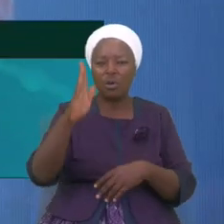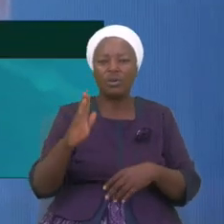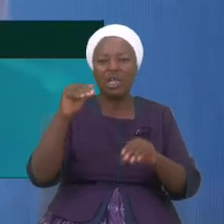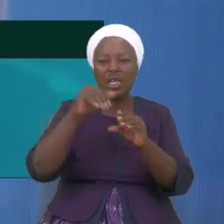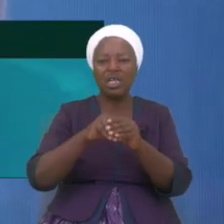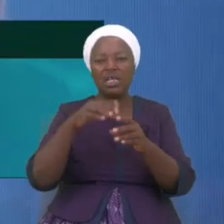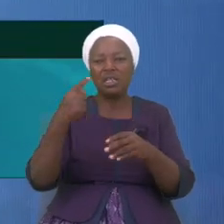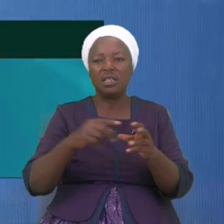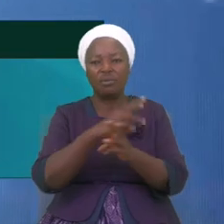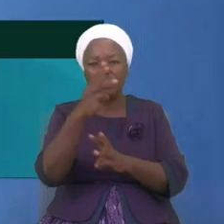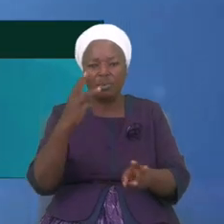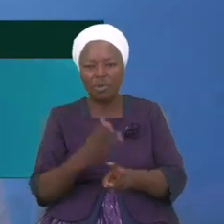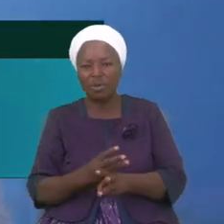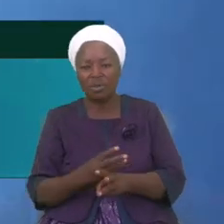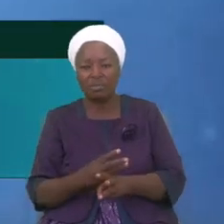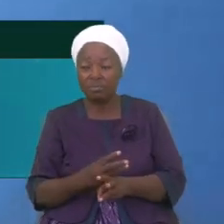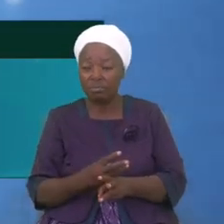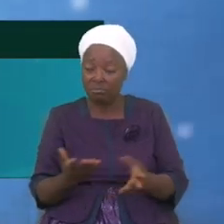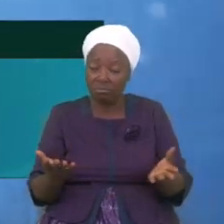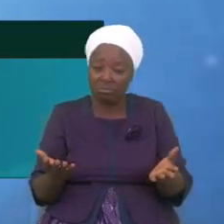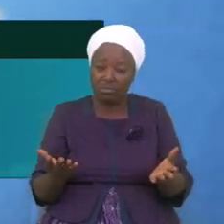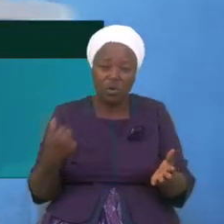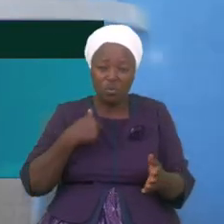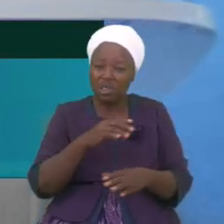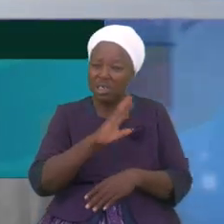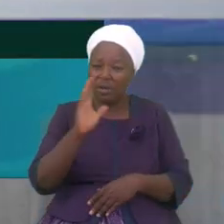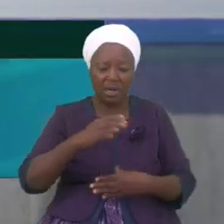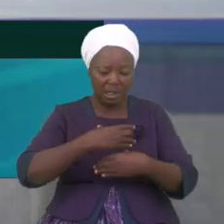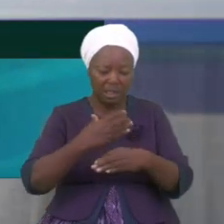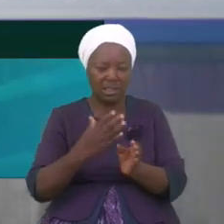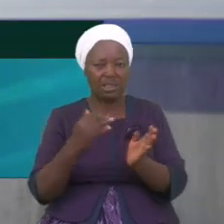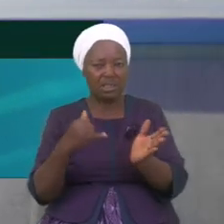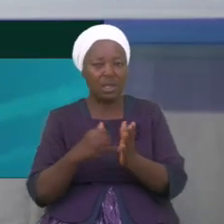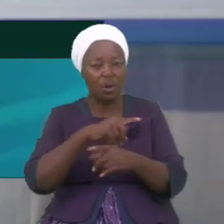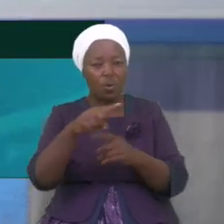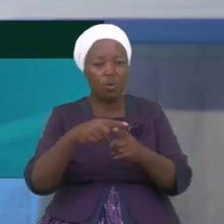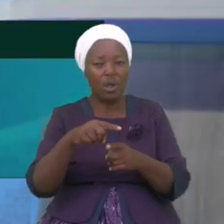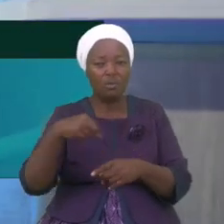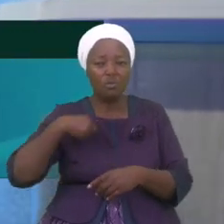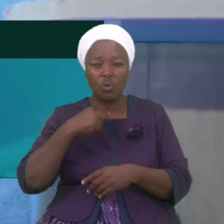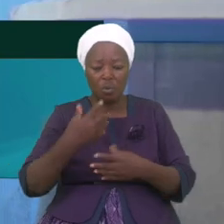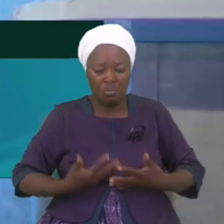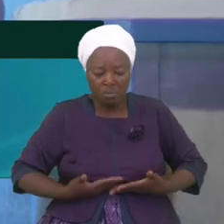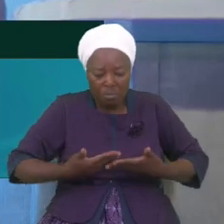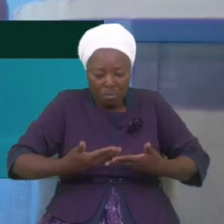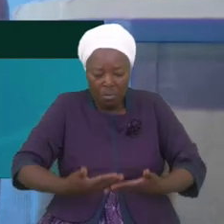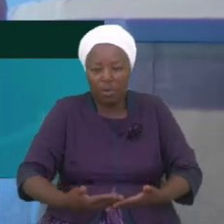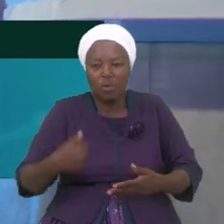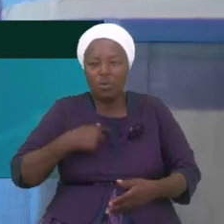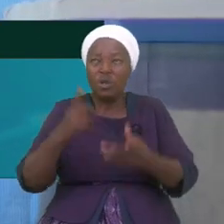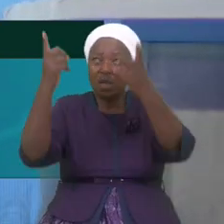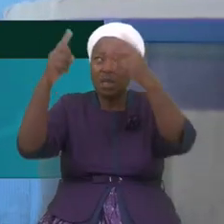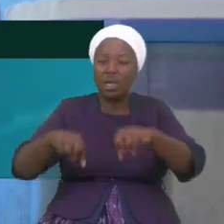the world. Well, we didn't create it. When we were born, we came into the